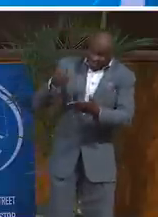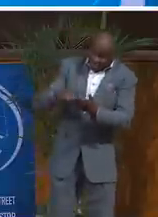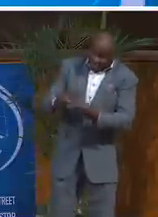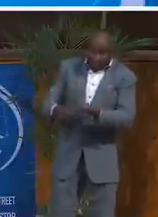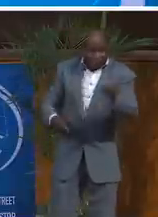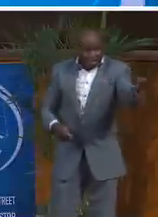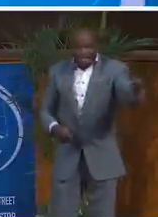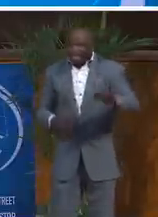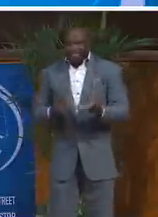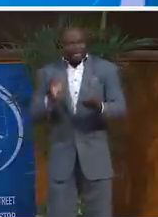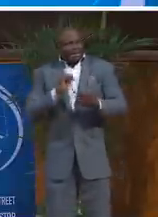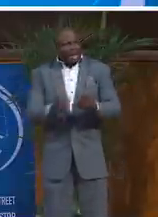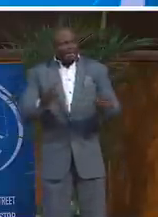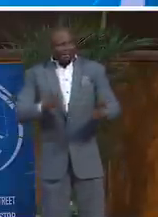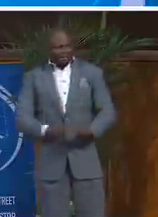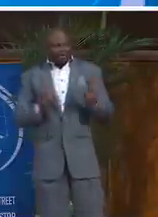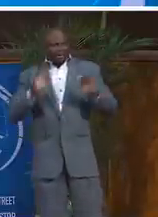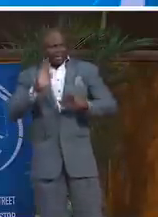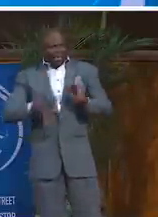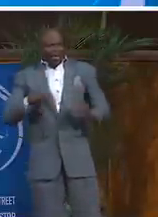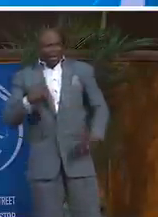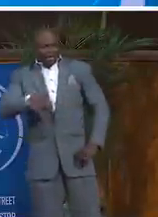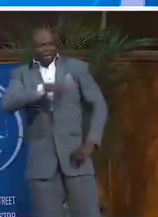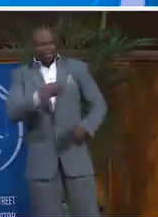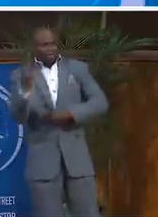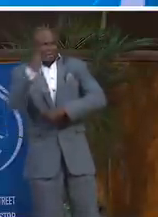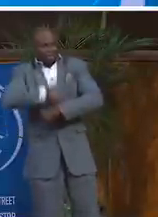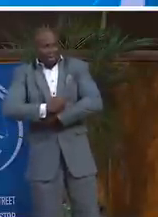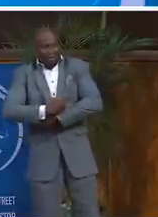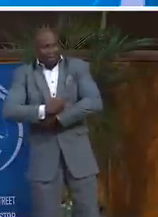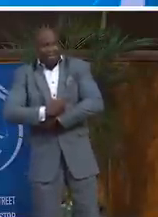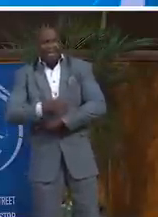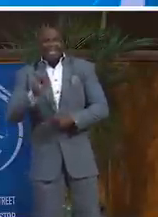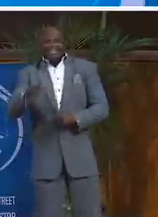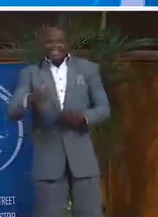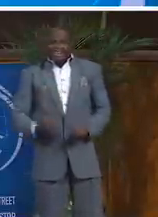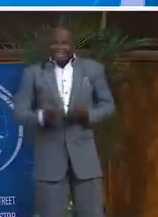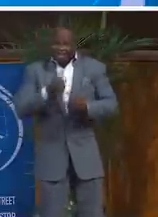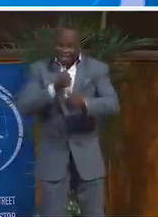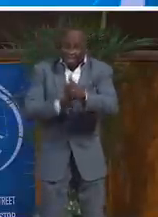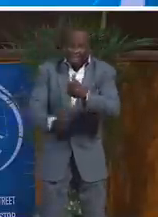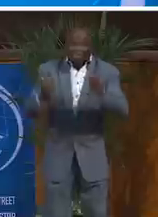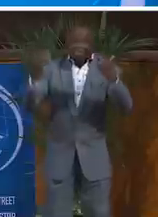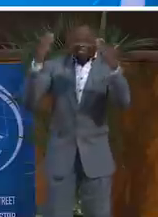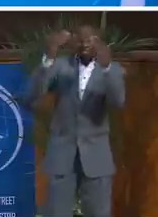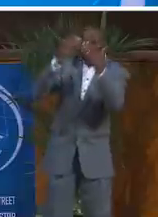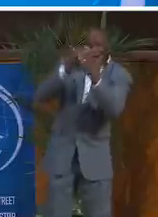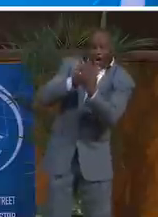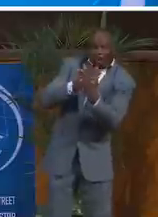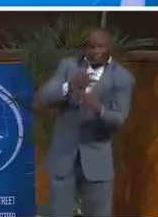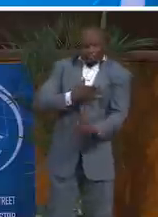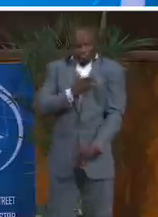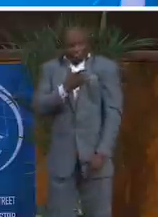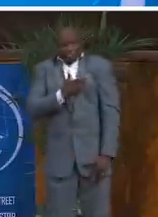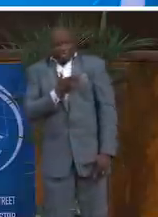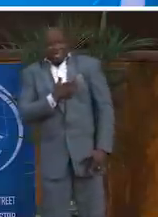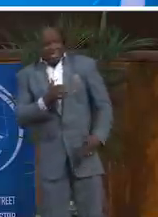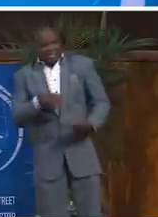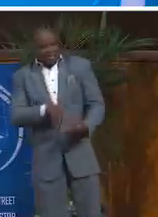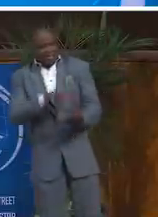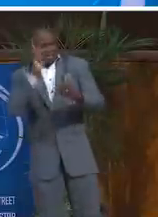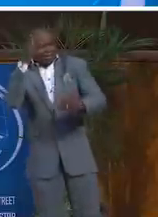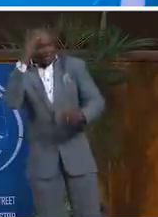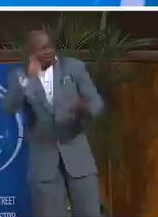not too different from the Christians we are today. They are living under a dark cloud. They're facing